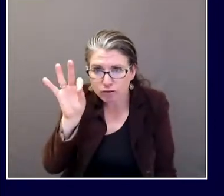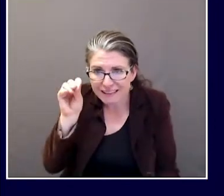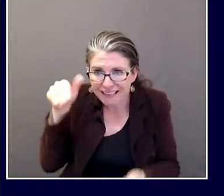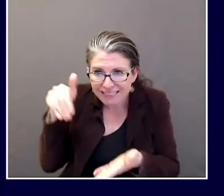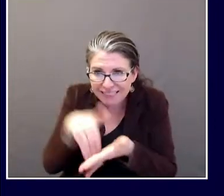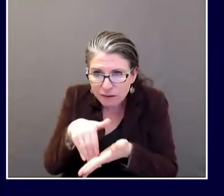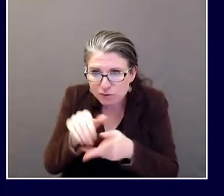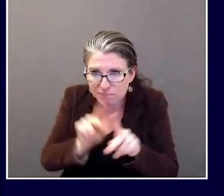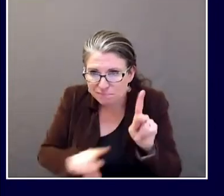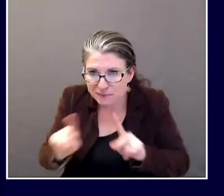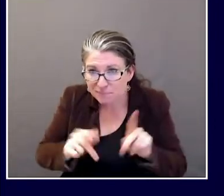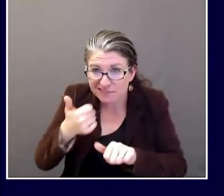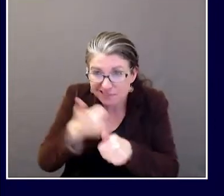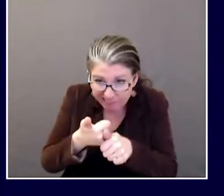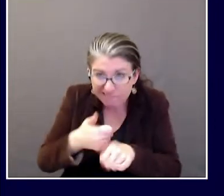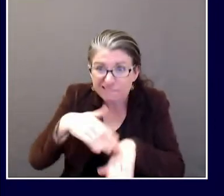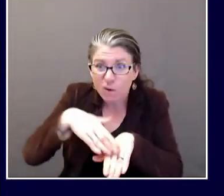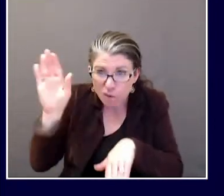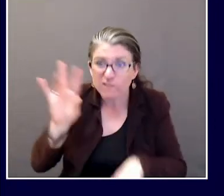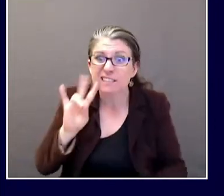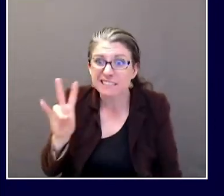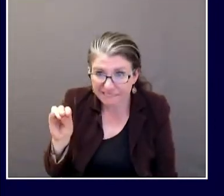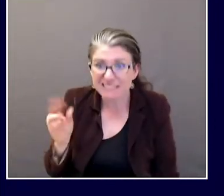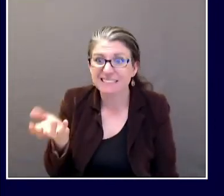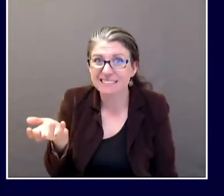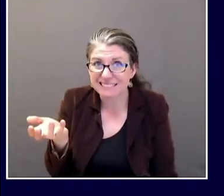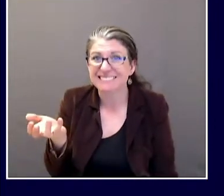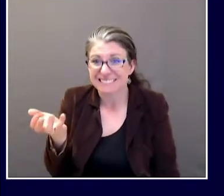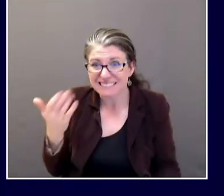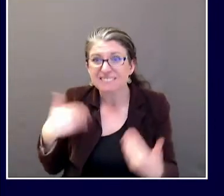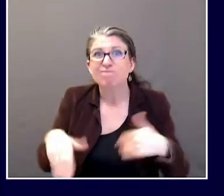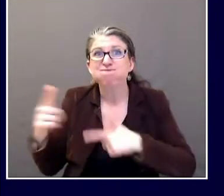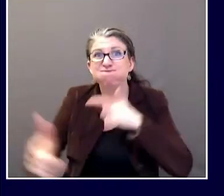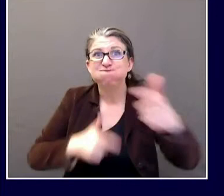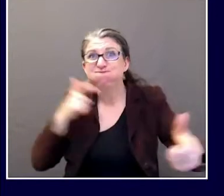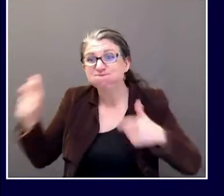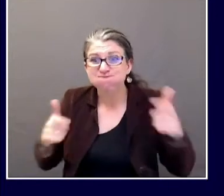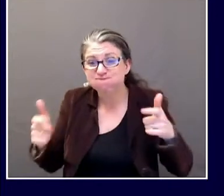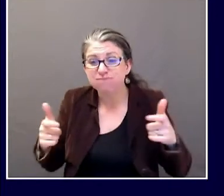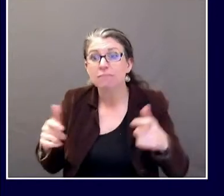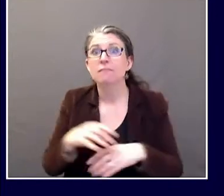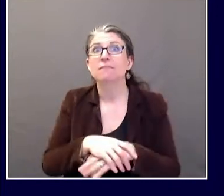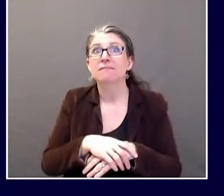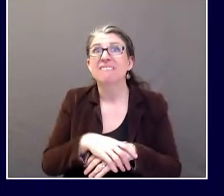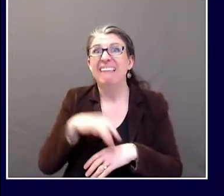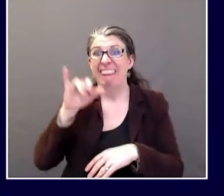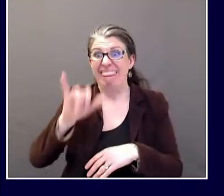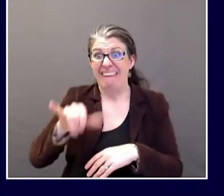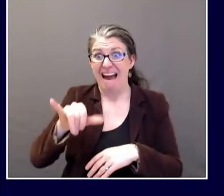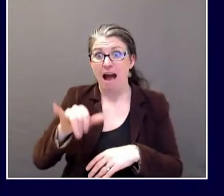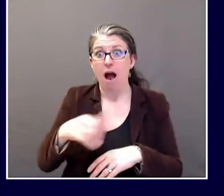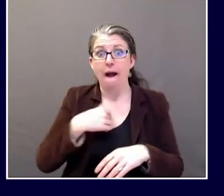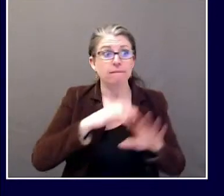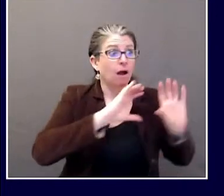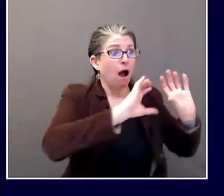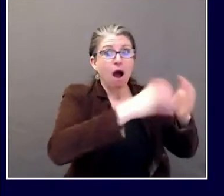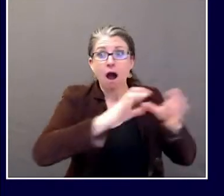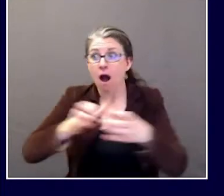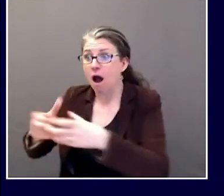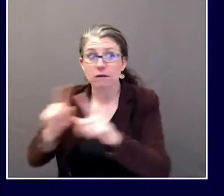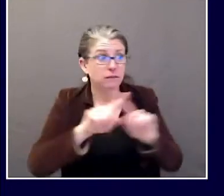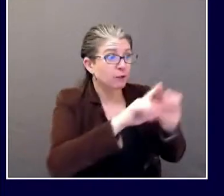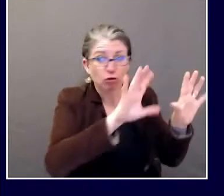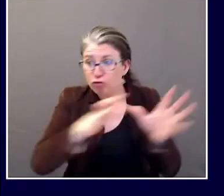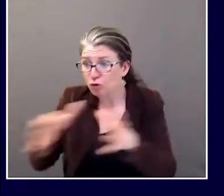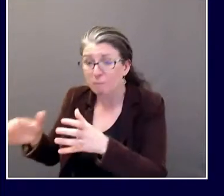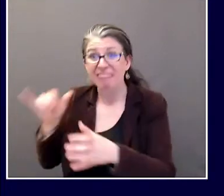of the population of the entire state, just in that first part of phase 1B alone. Thereafter, it will be those